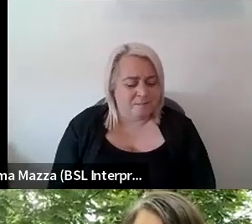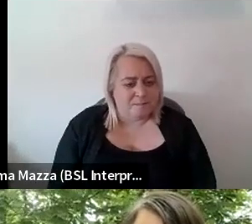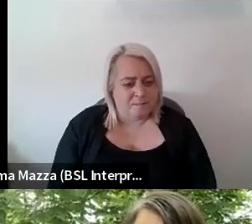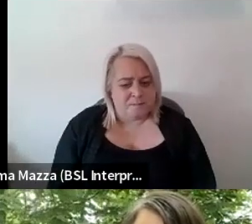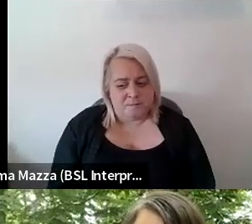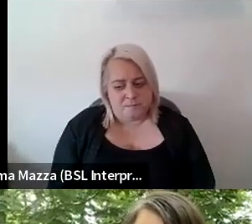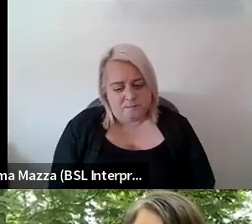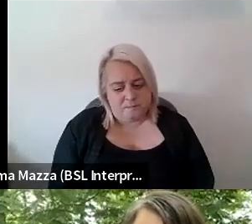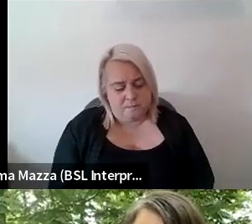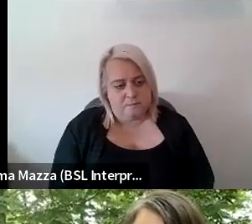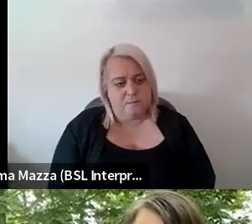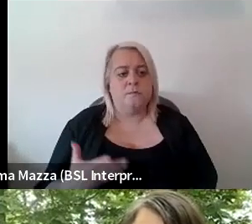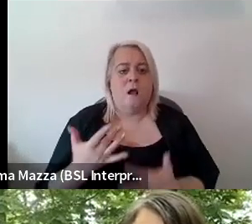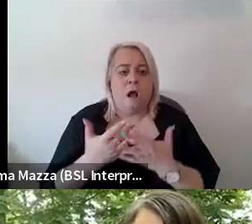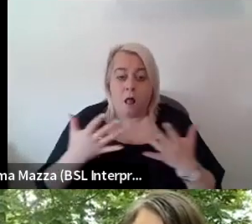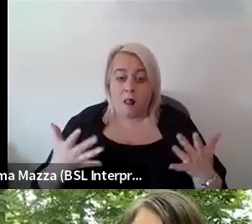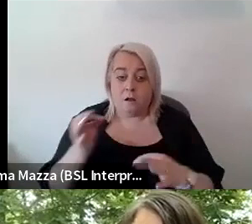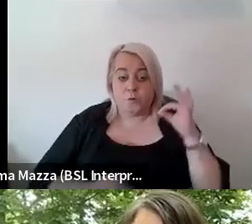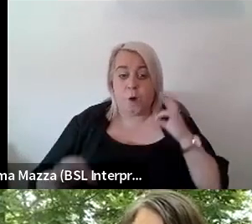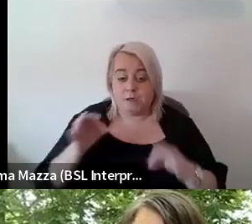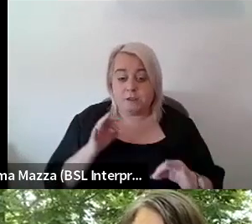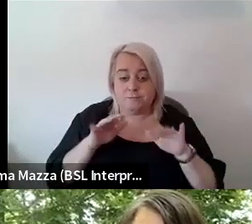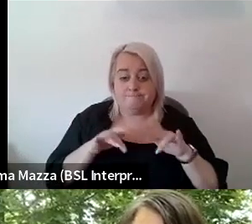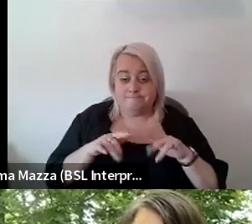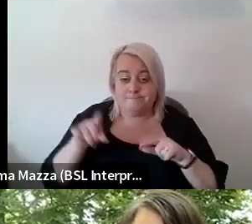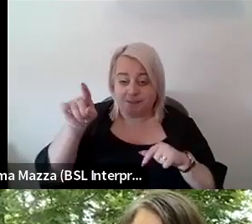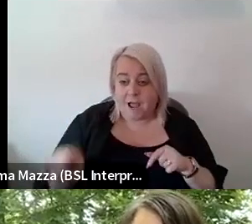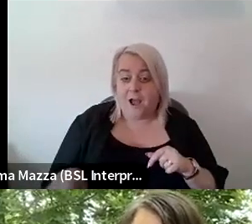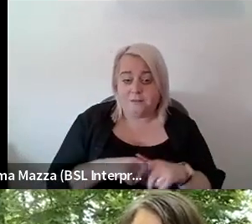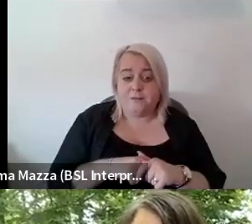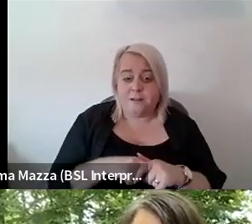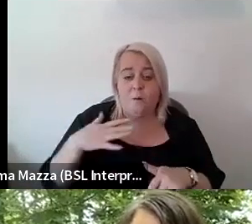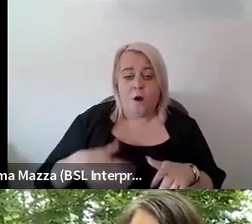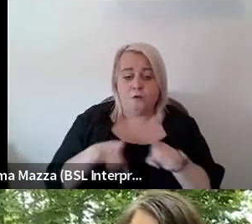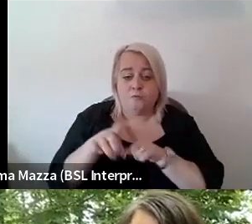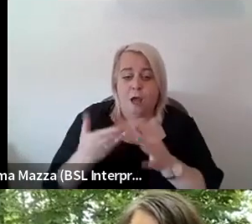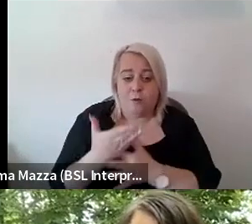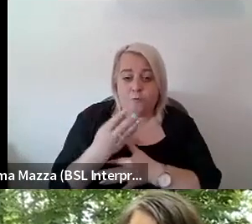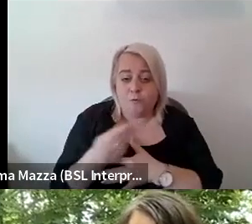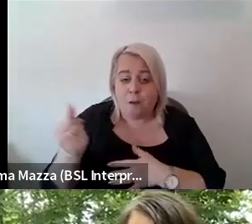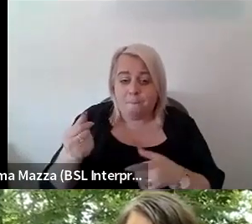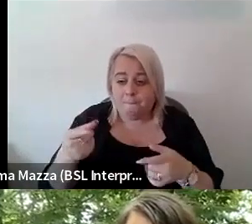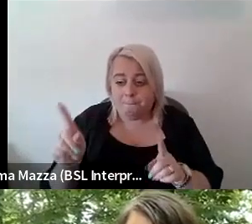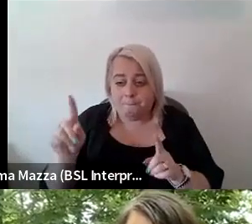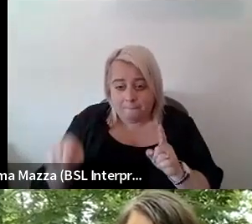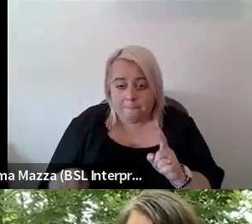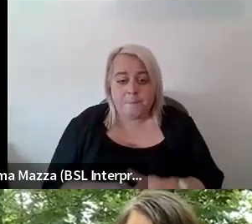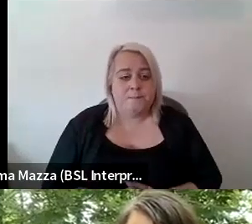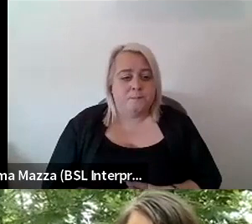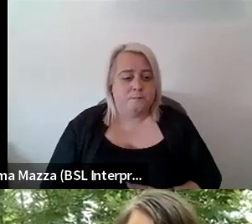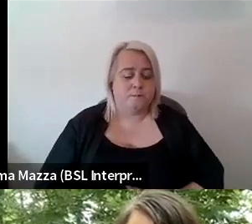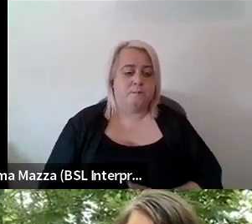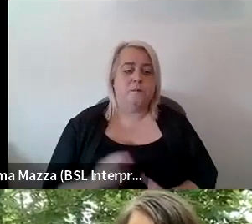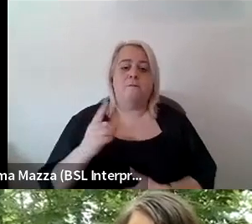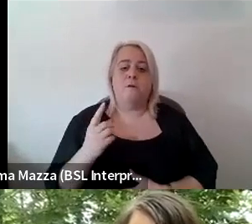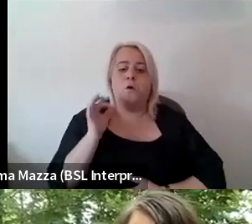Yeah. We've got some really good questions in the chat that I'd like to go through if we can. The